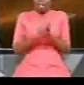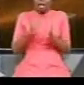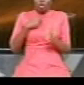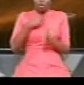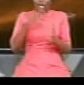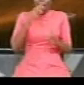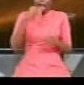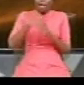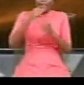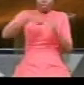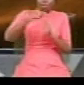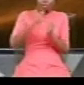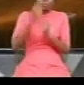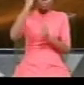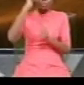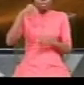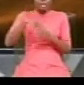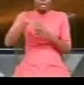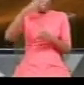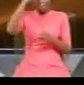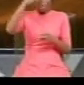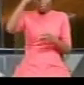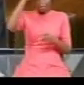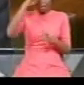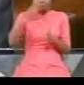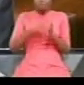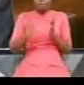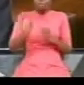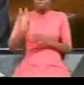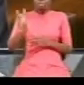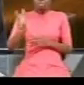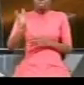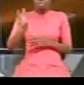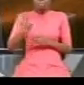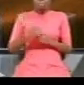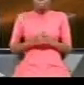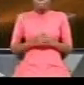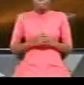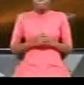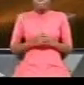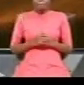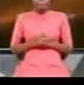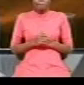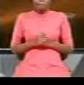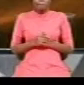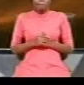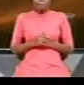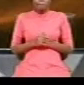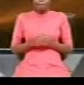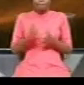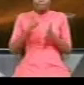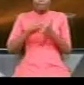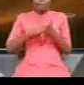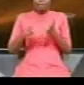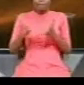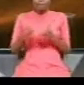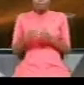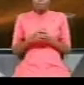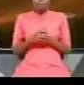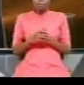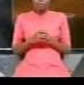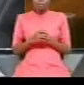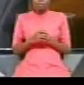with God. Proverbs chapter 6. Proverbs chapter 6. I'm reading